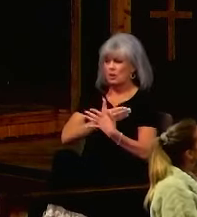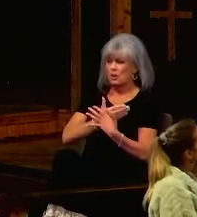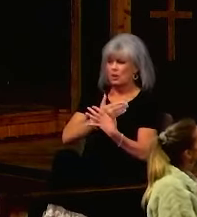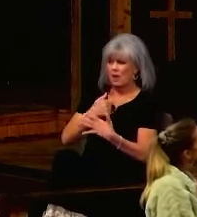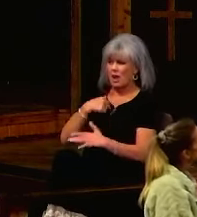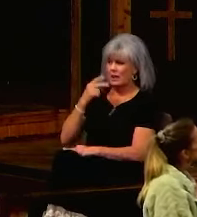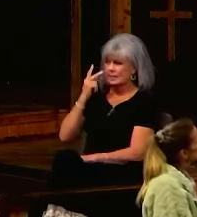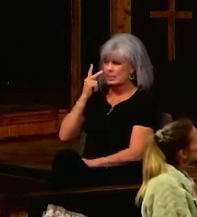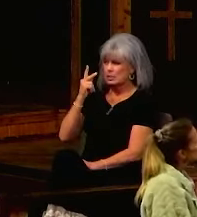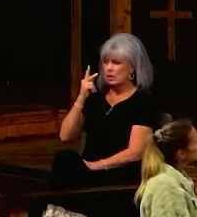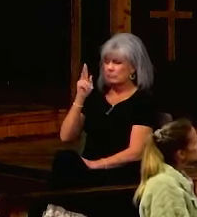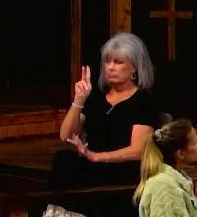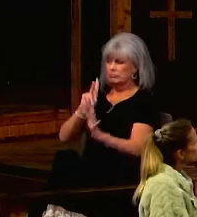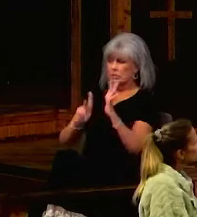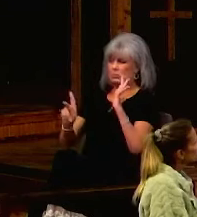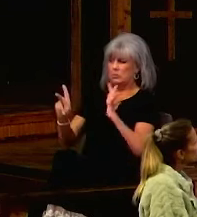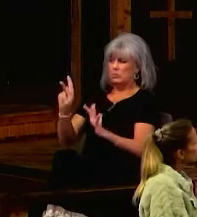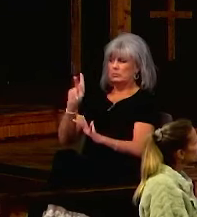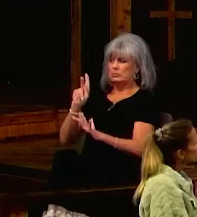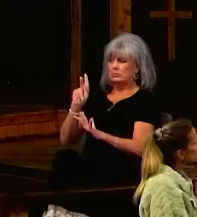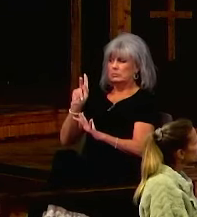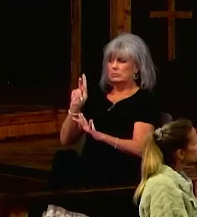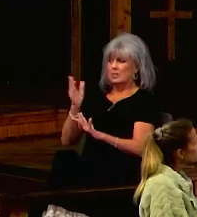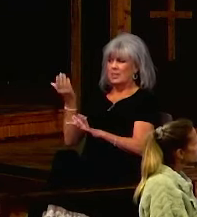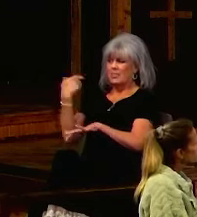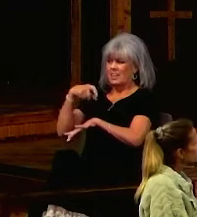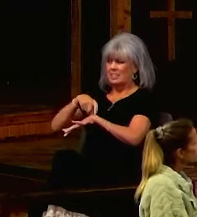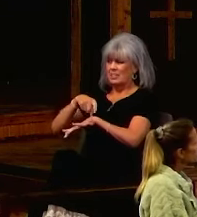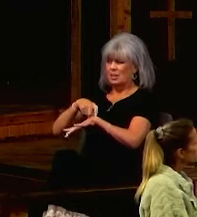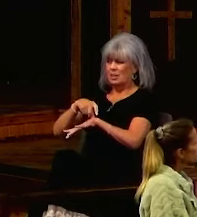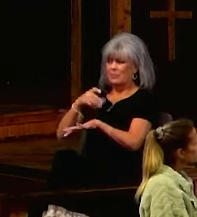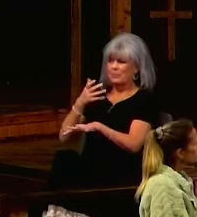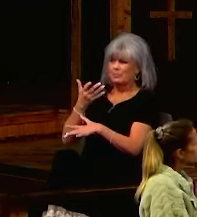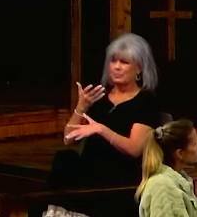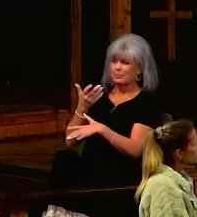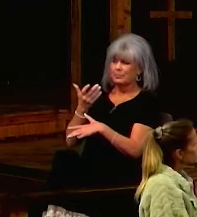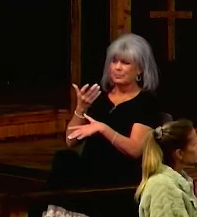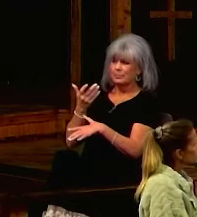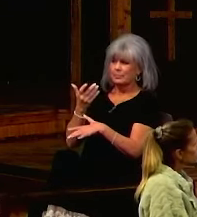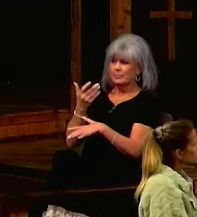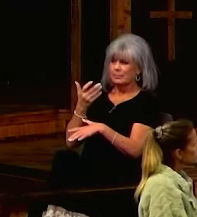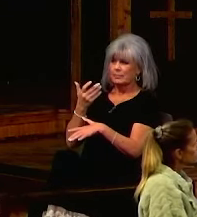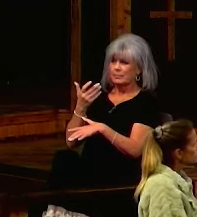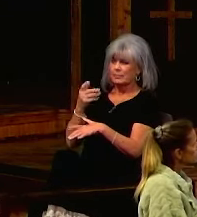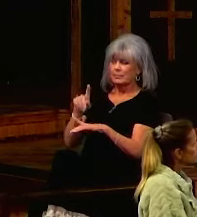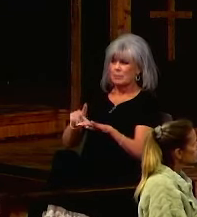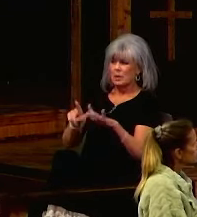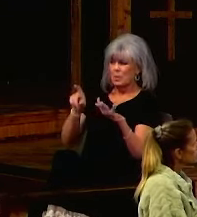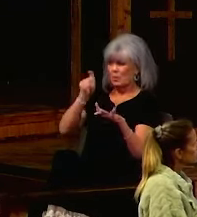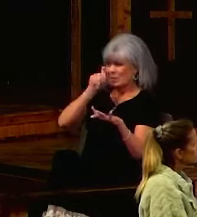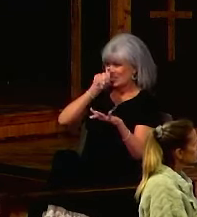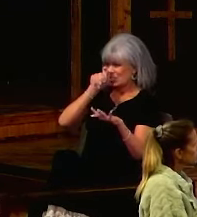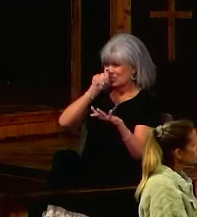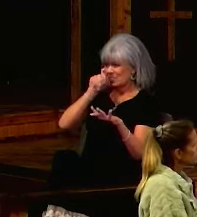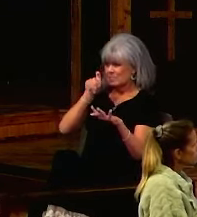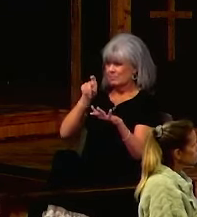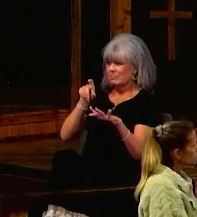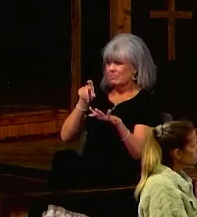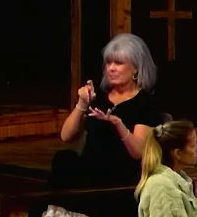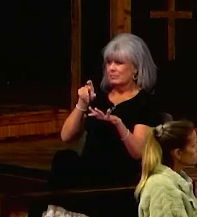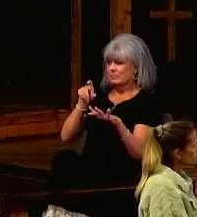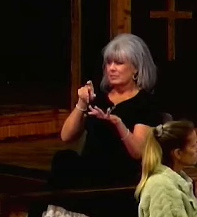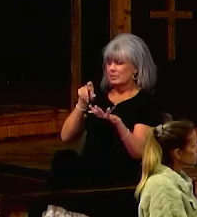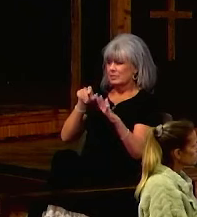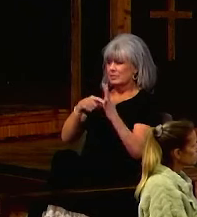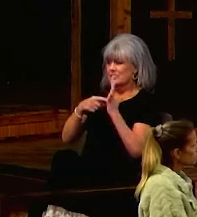that were, at that time, I considered religious. But as far as witches, there are